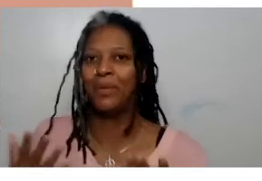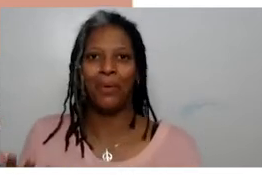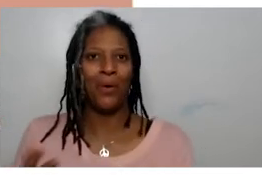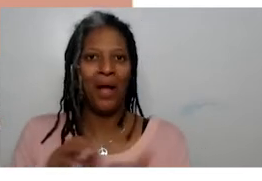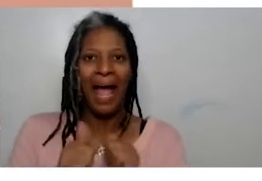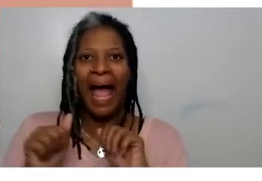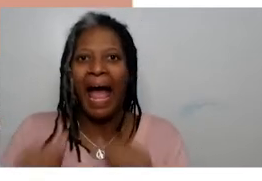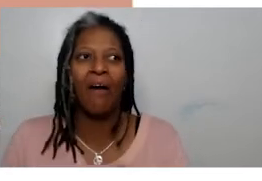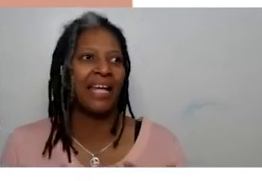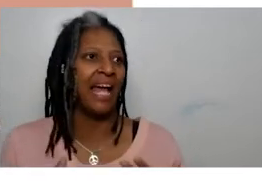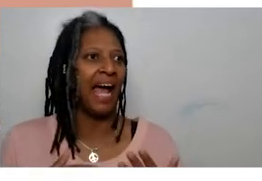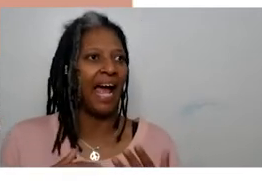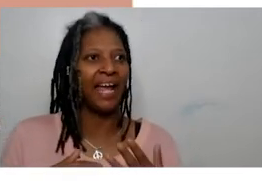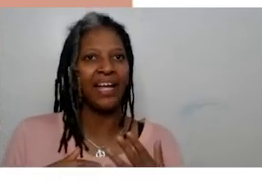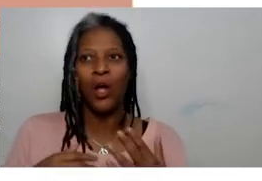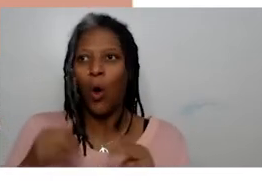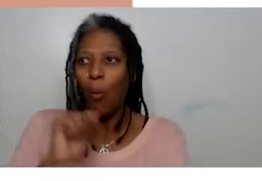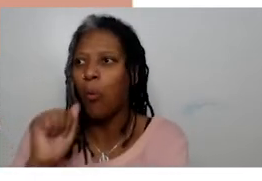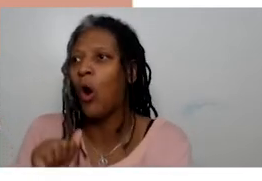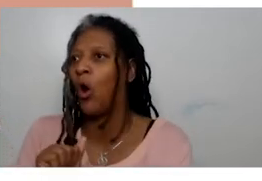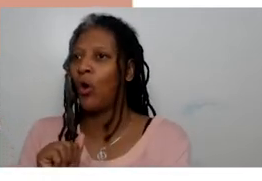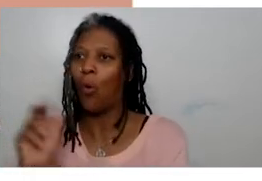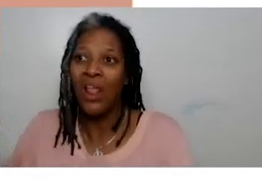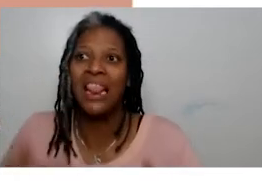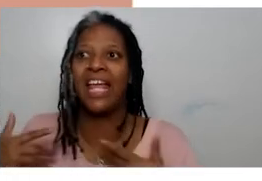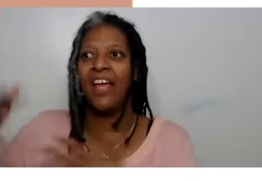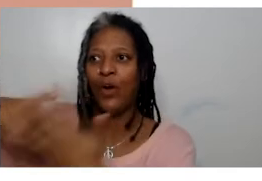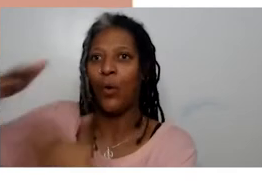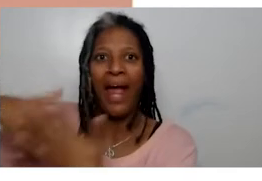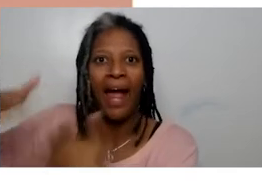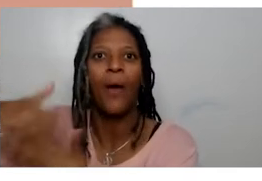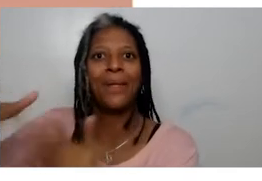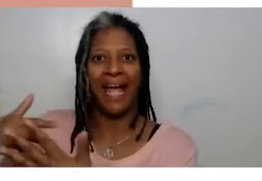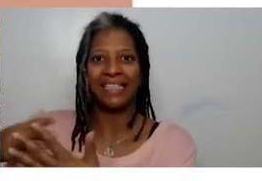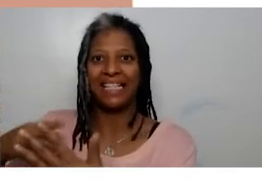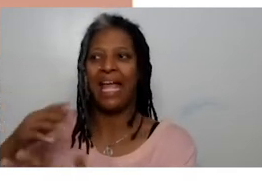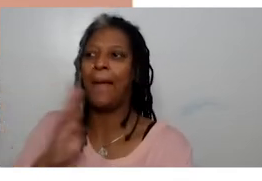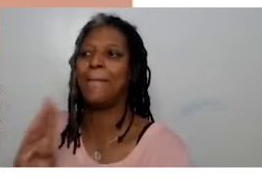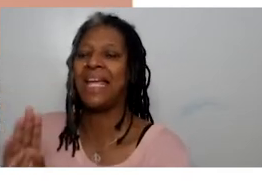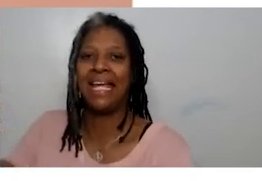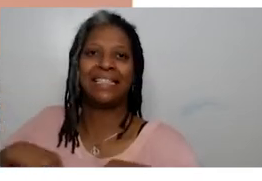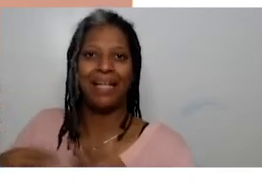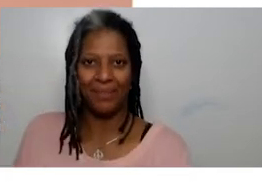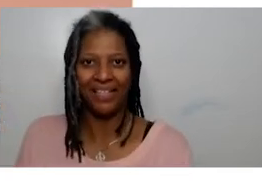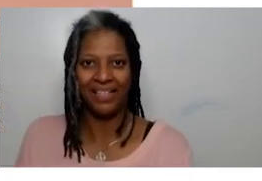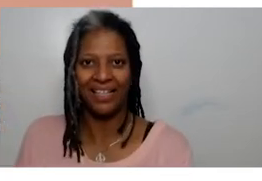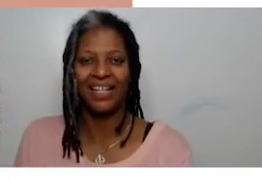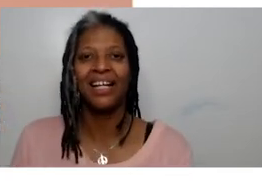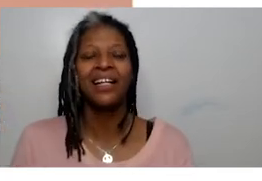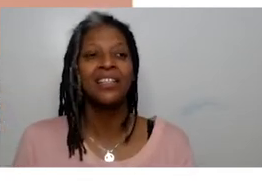right? People, this will impact people at a different stage. Some folks are able to know at a very early age that they're